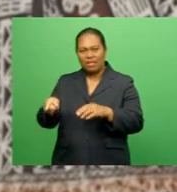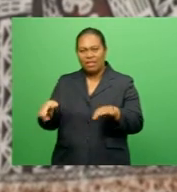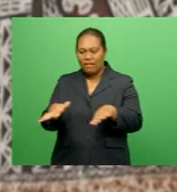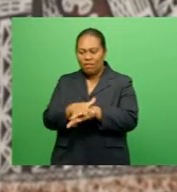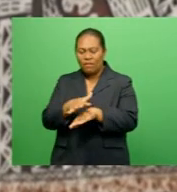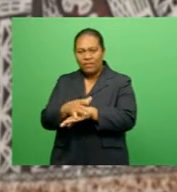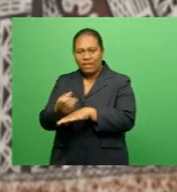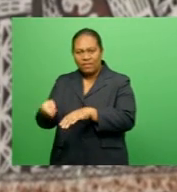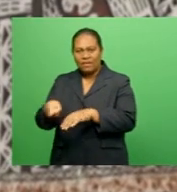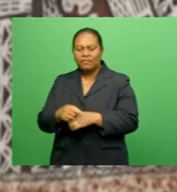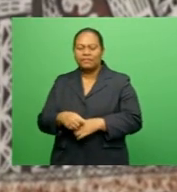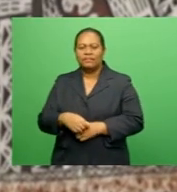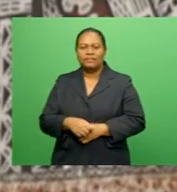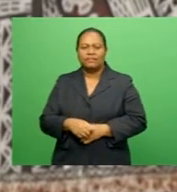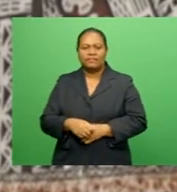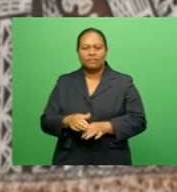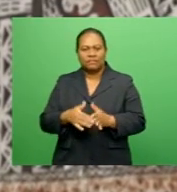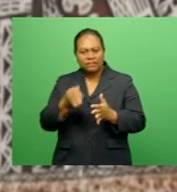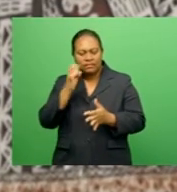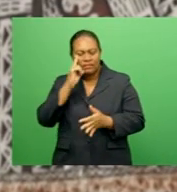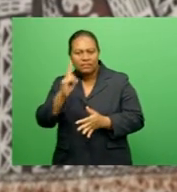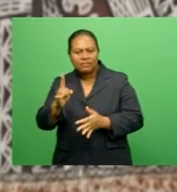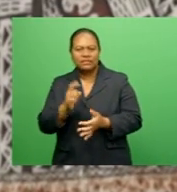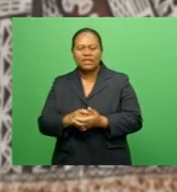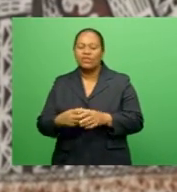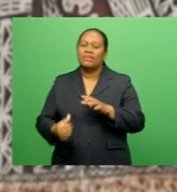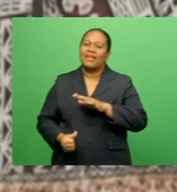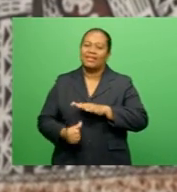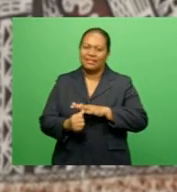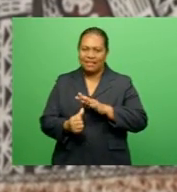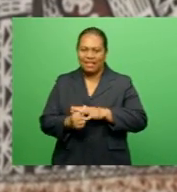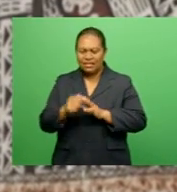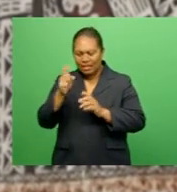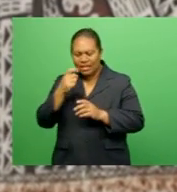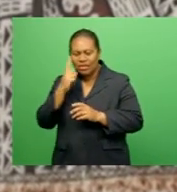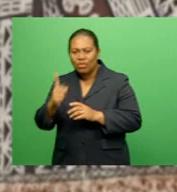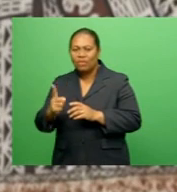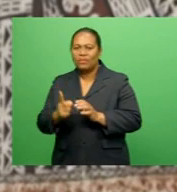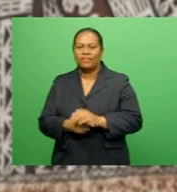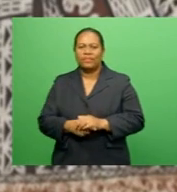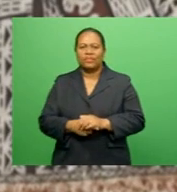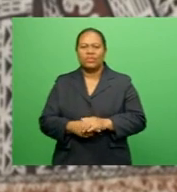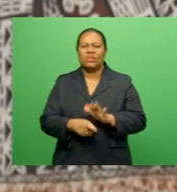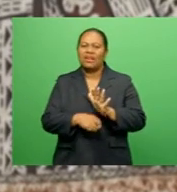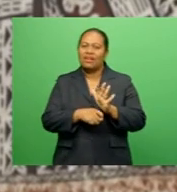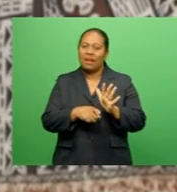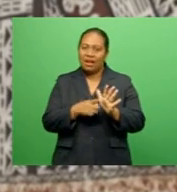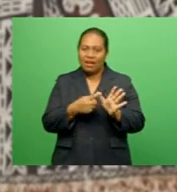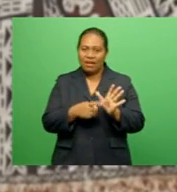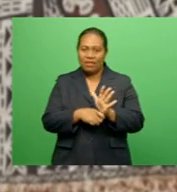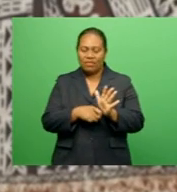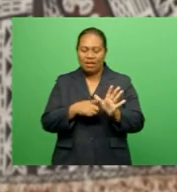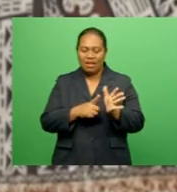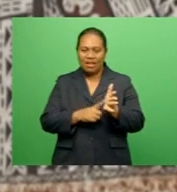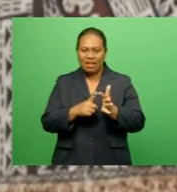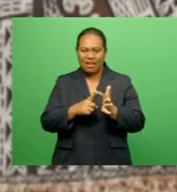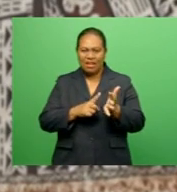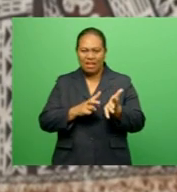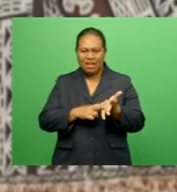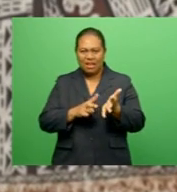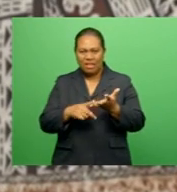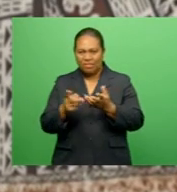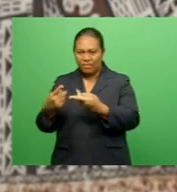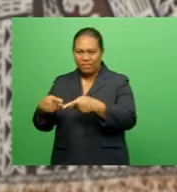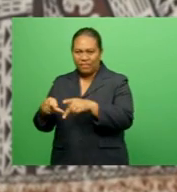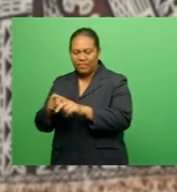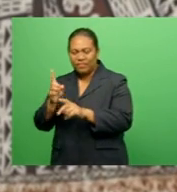Water Authority of Fiji will have better access to Raralevu Reservoir. The police